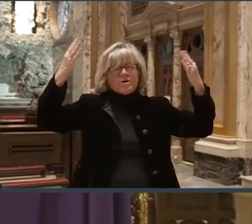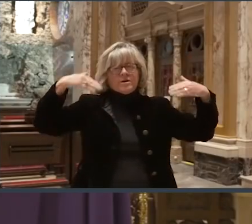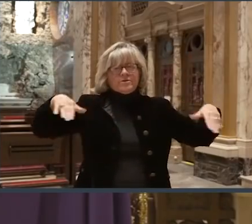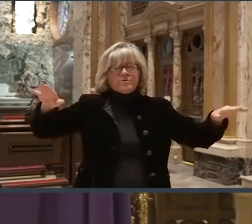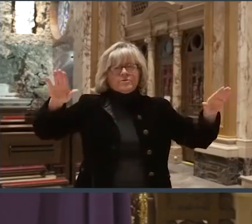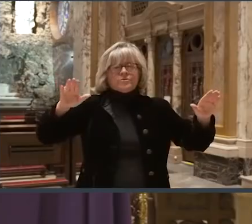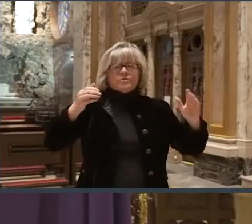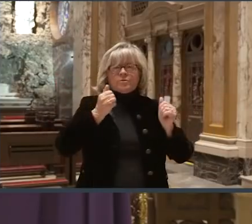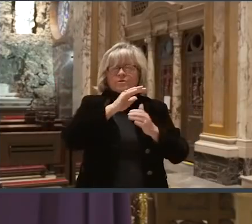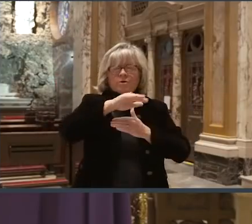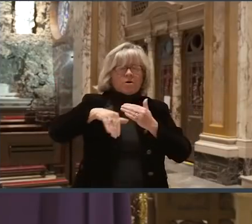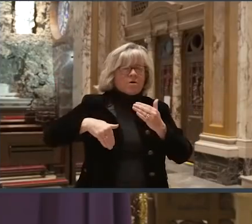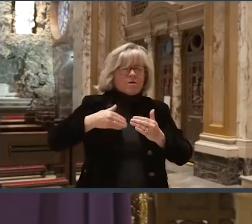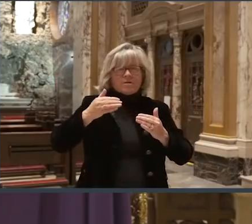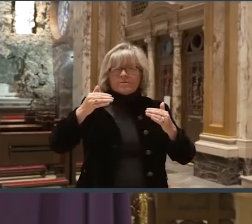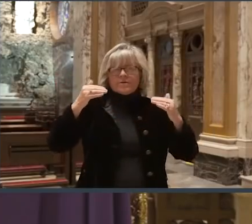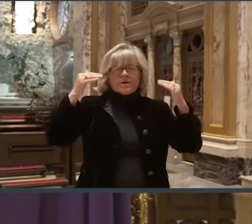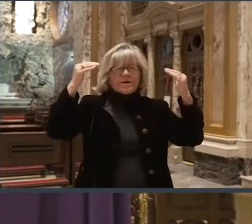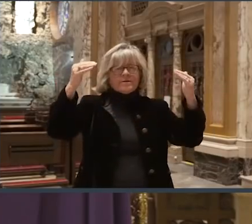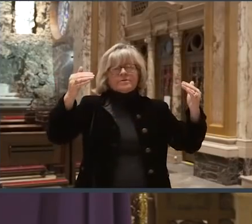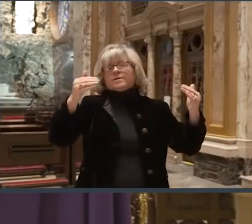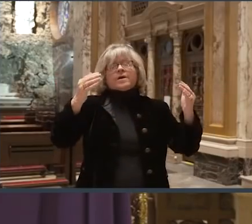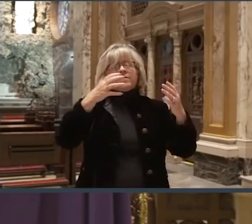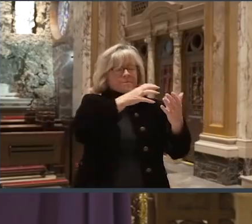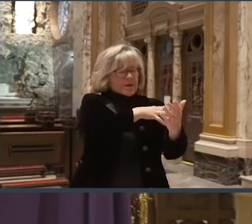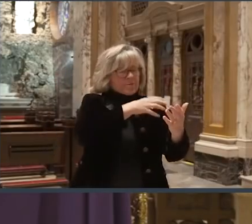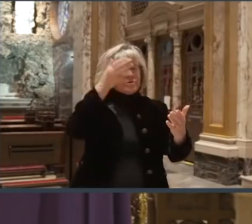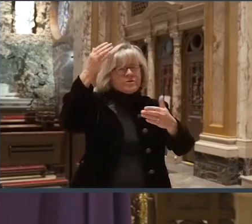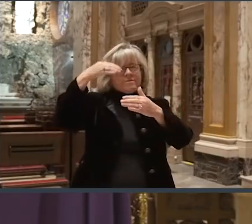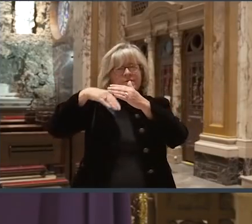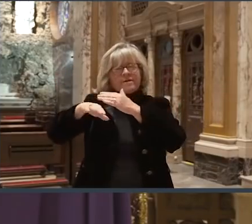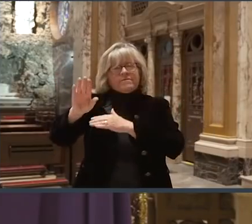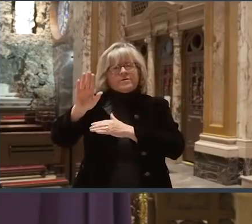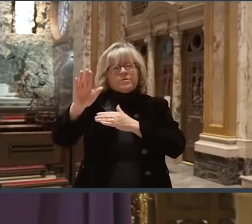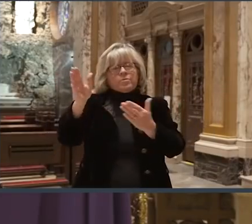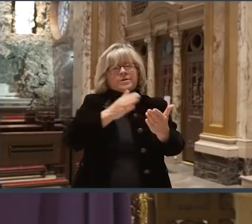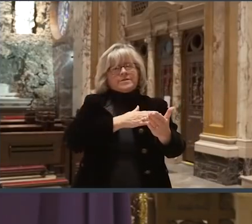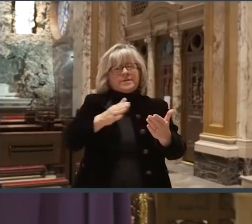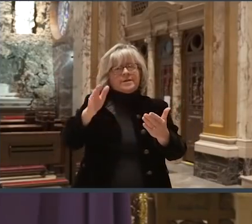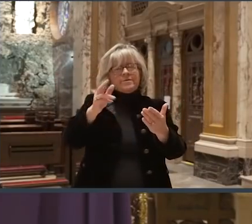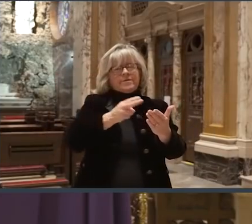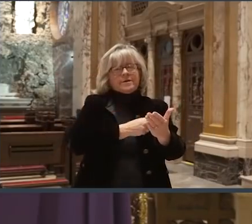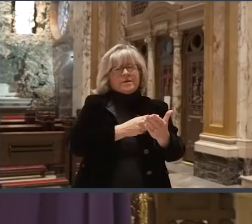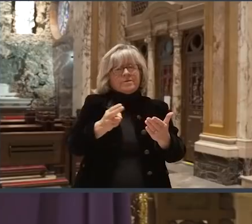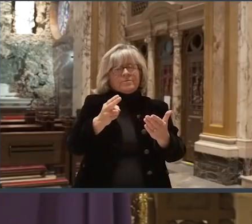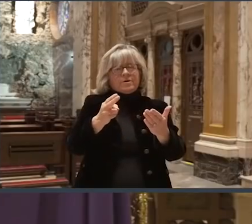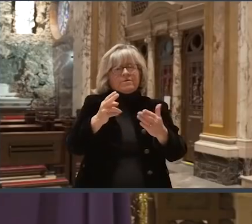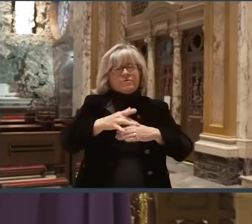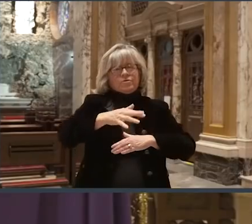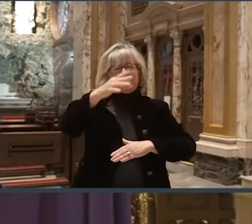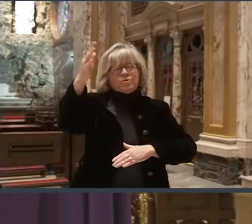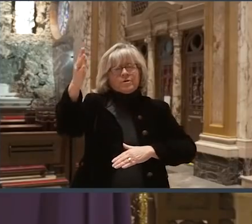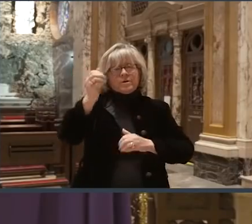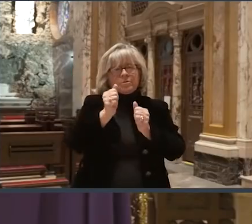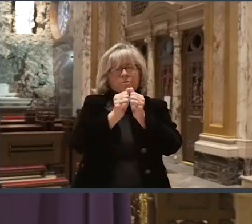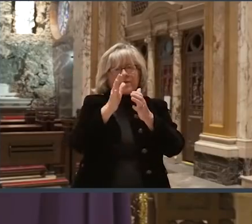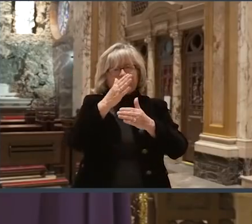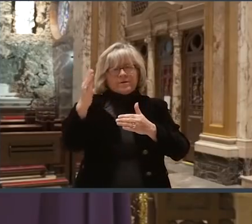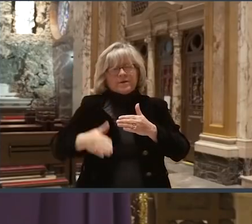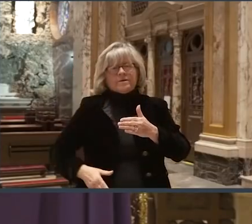and dominions, and with all the hosts and powers of heaven, we sing the hymn of your glory, as without end we